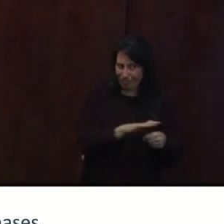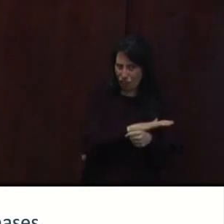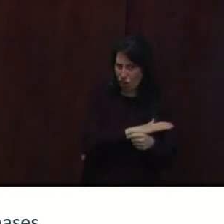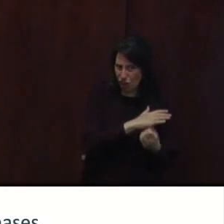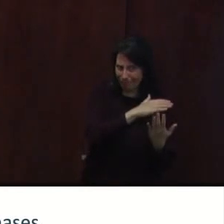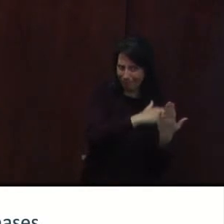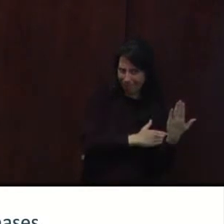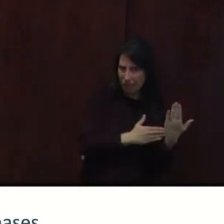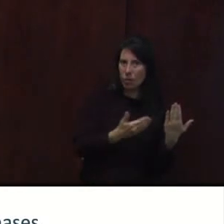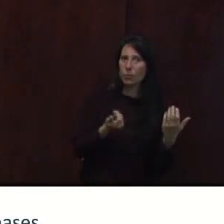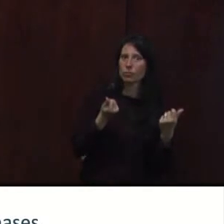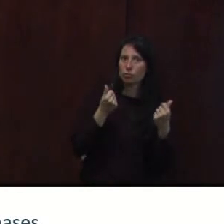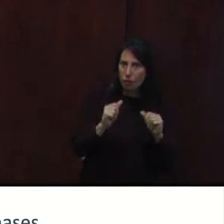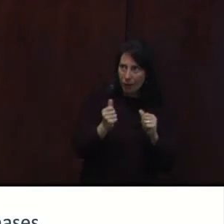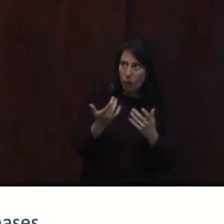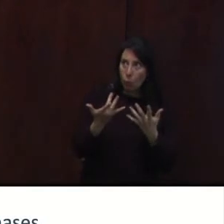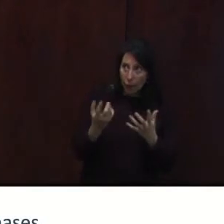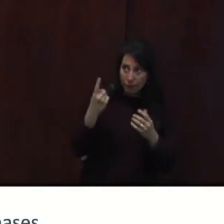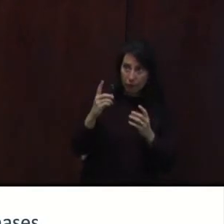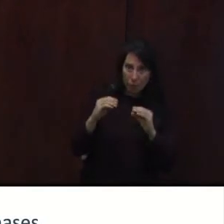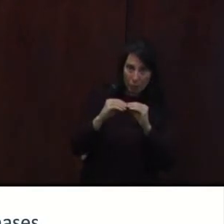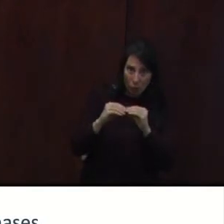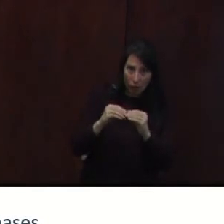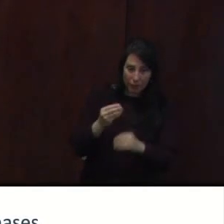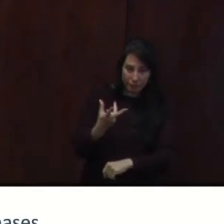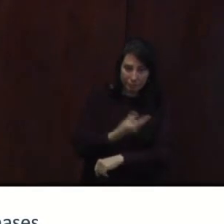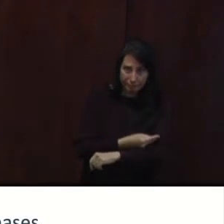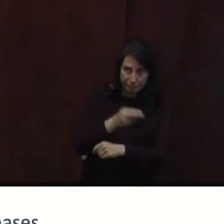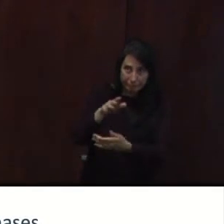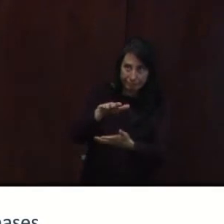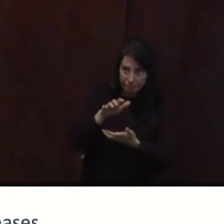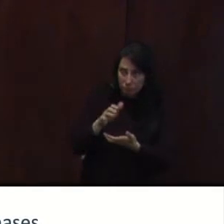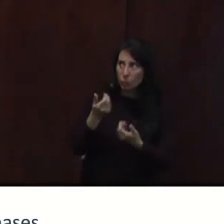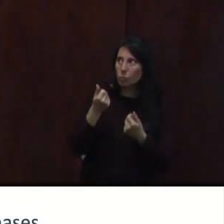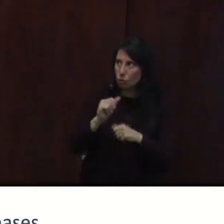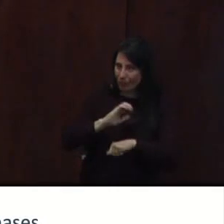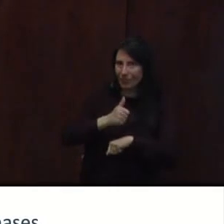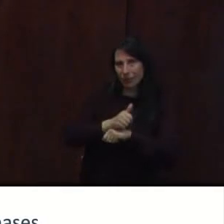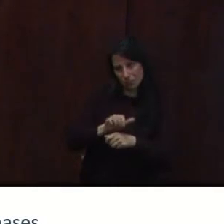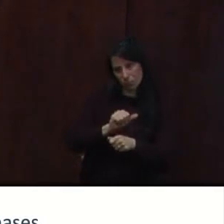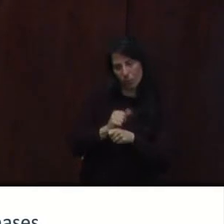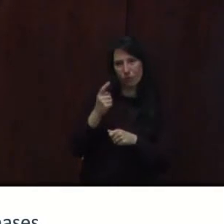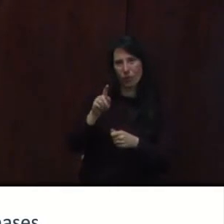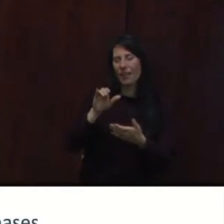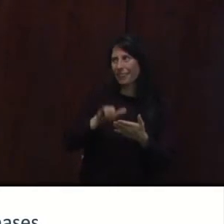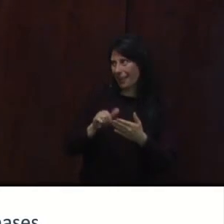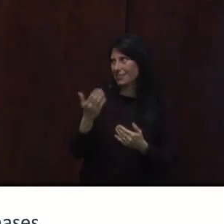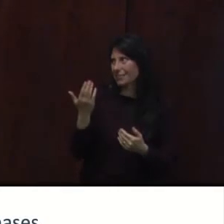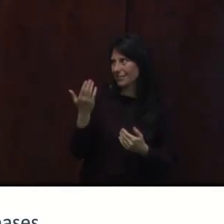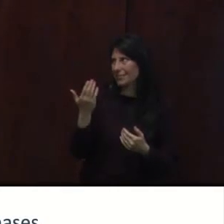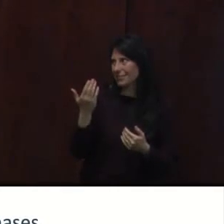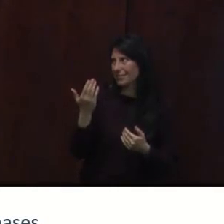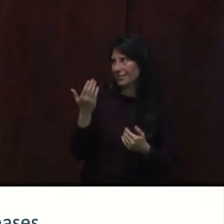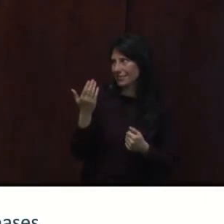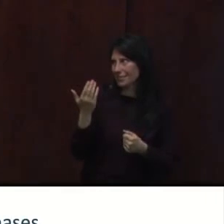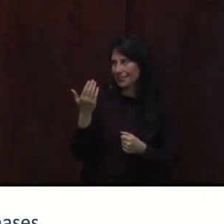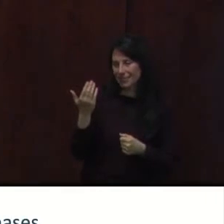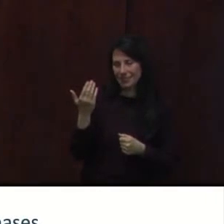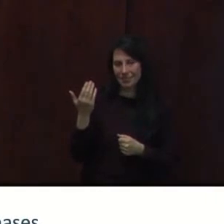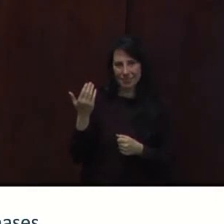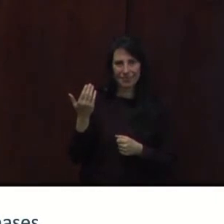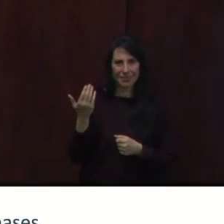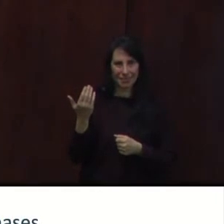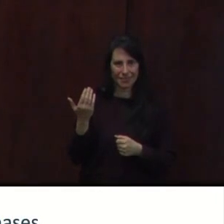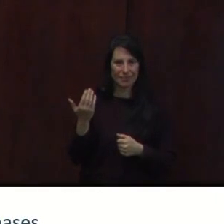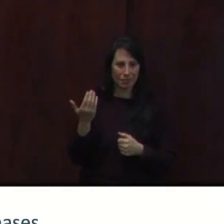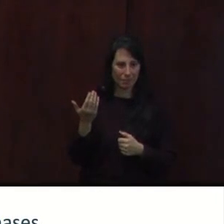to find more vaccine and then open appointments for you. So that's where you saw the bump. We decided to use our bump this